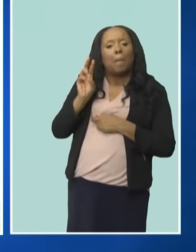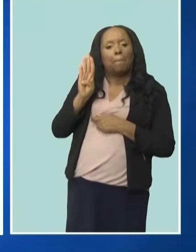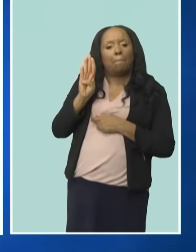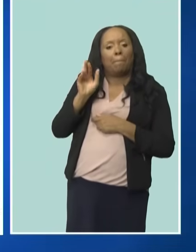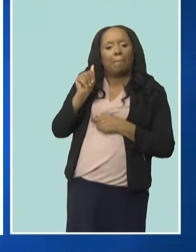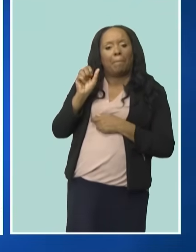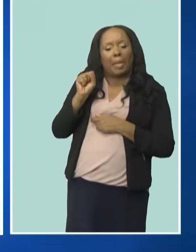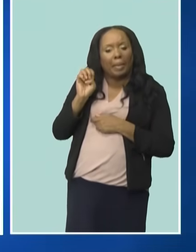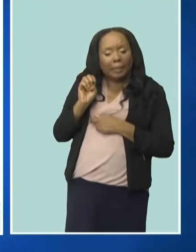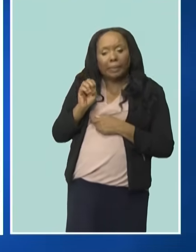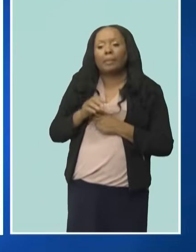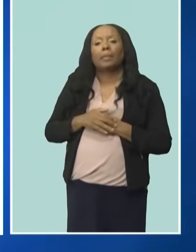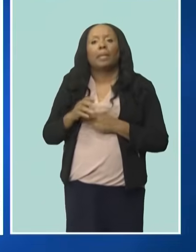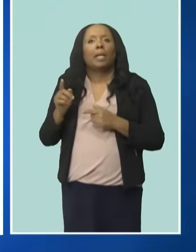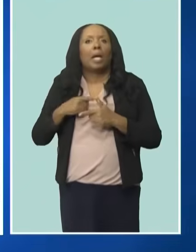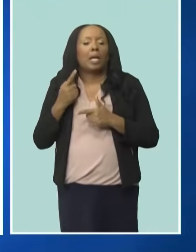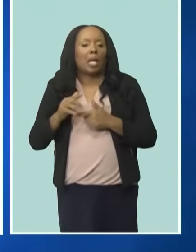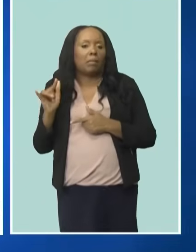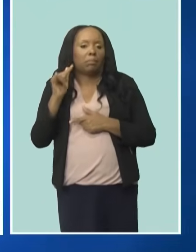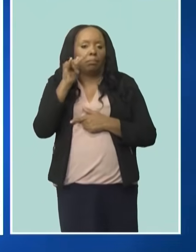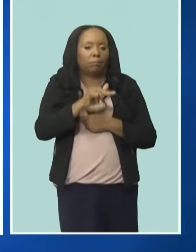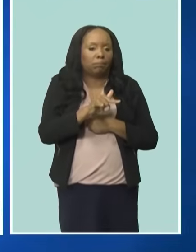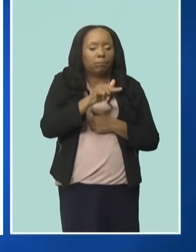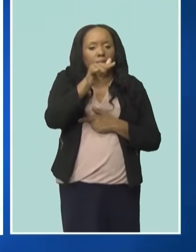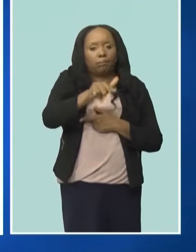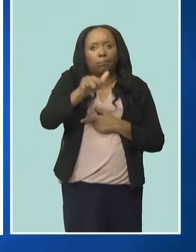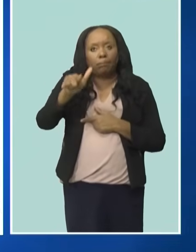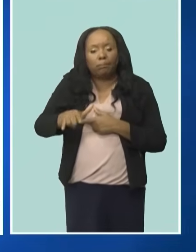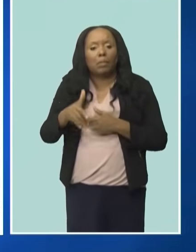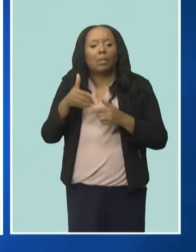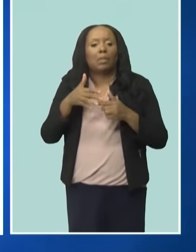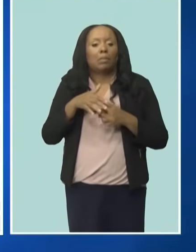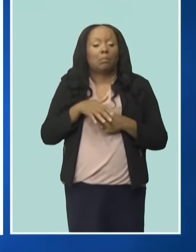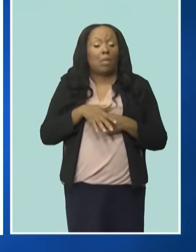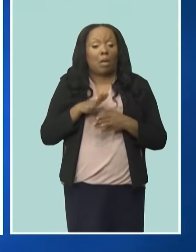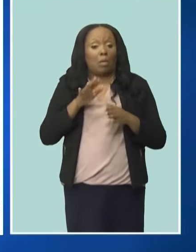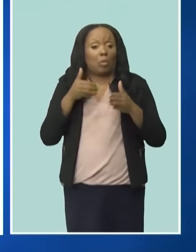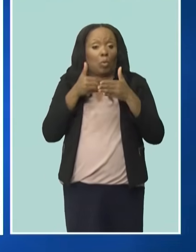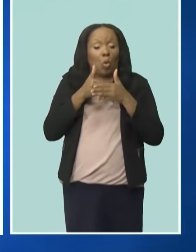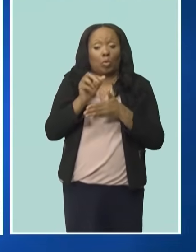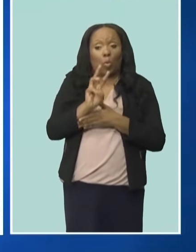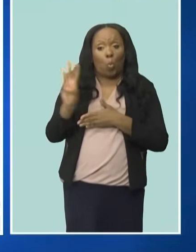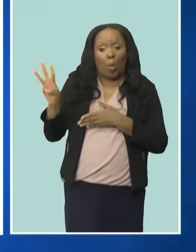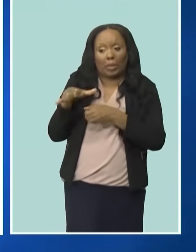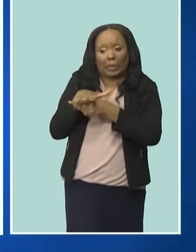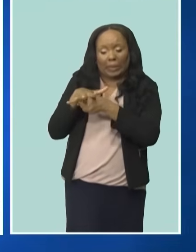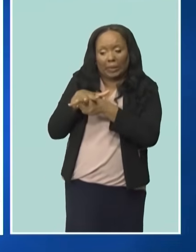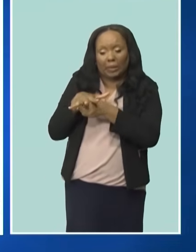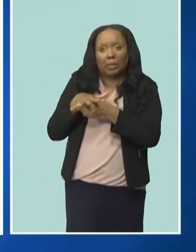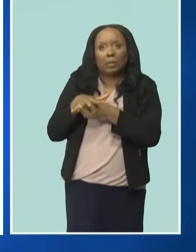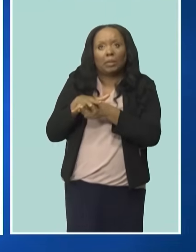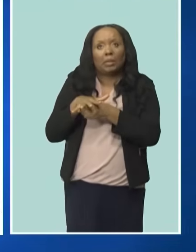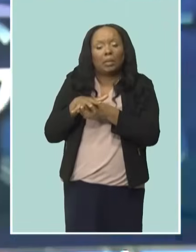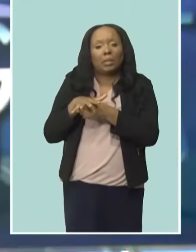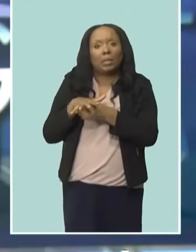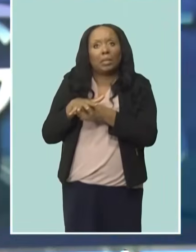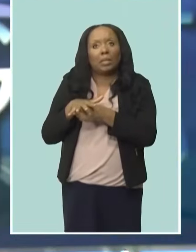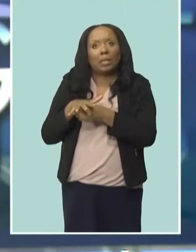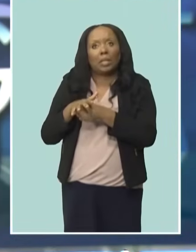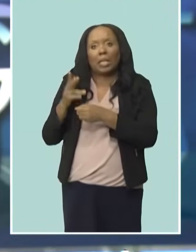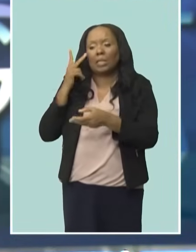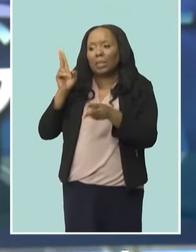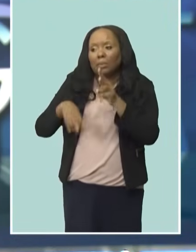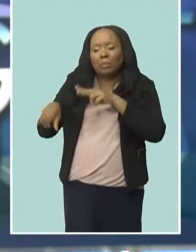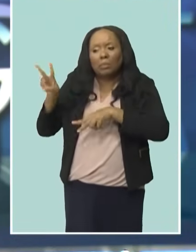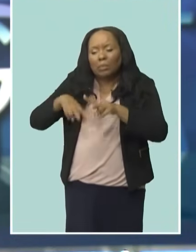is closer to the western area, and see what the return